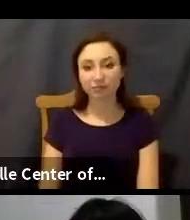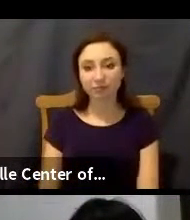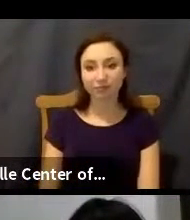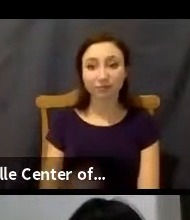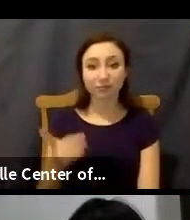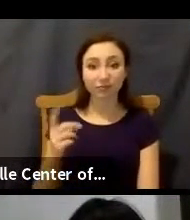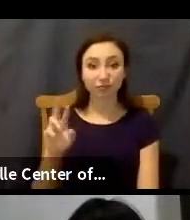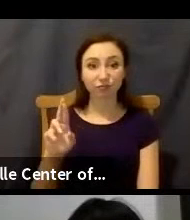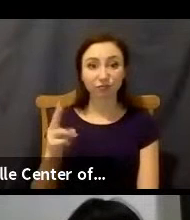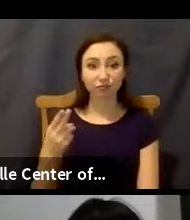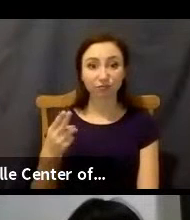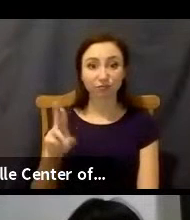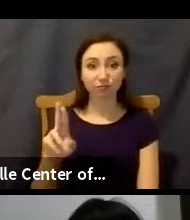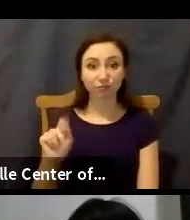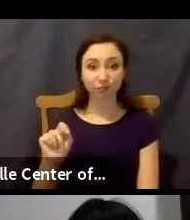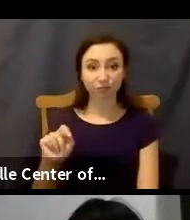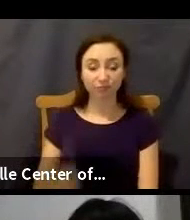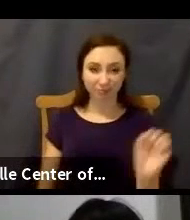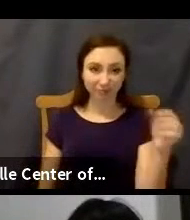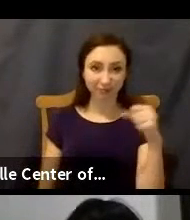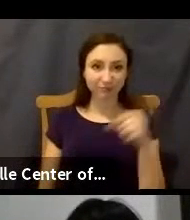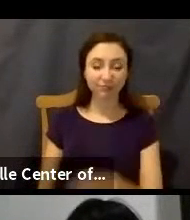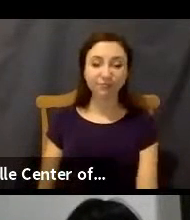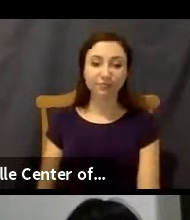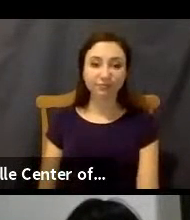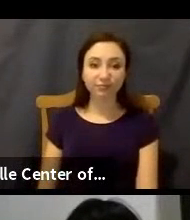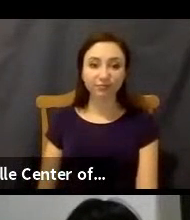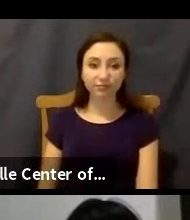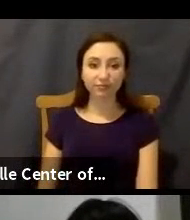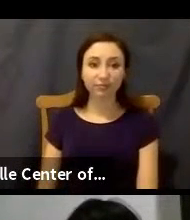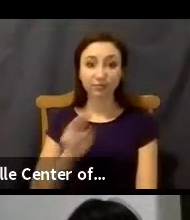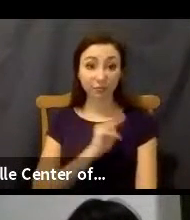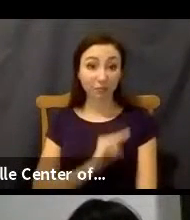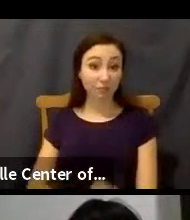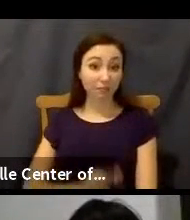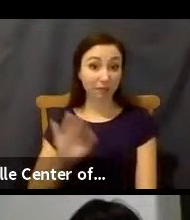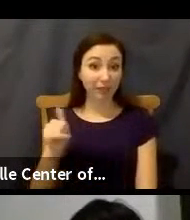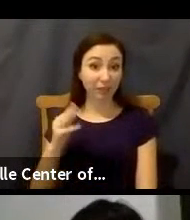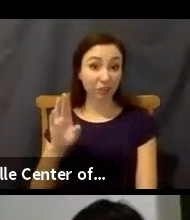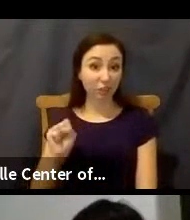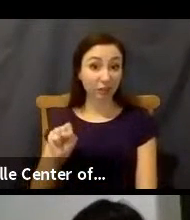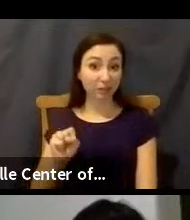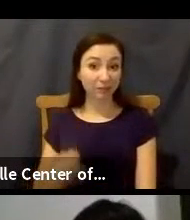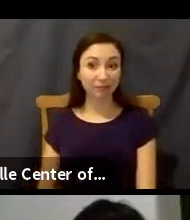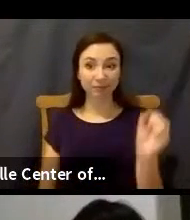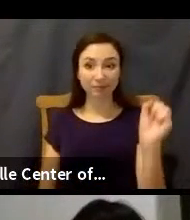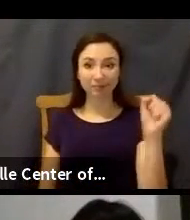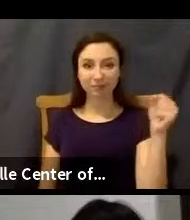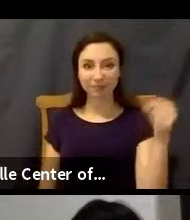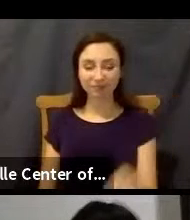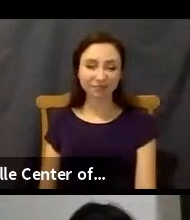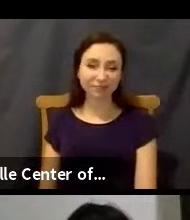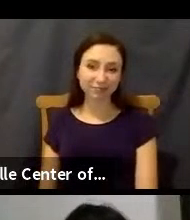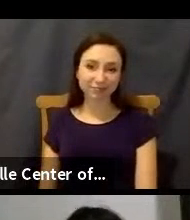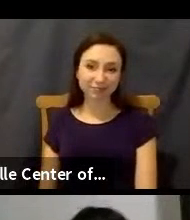Dr. Hurt? Yes. Mayor Jacobs? Sorry, yes.